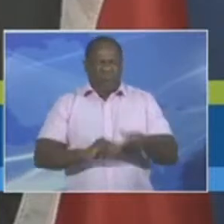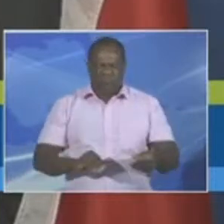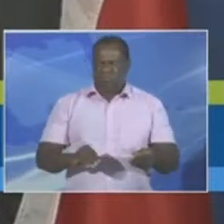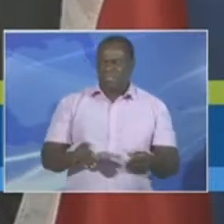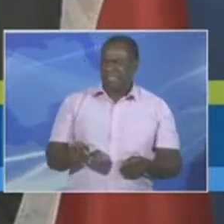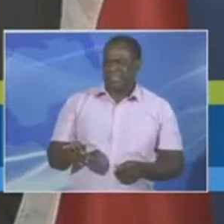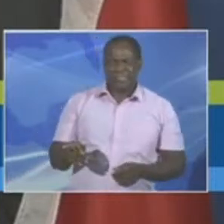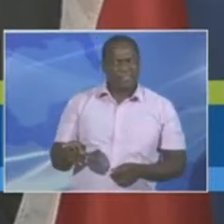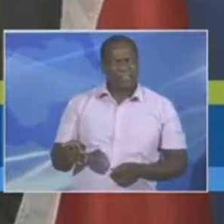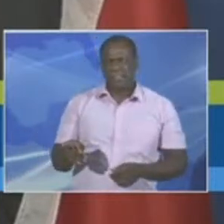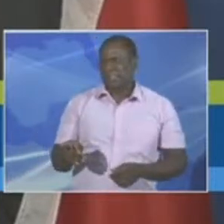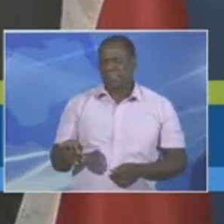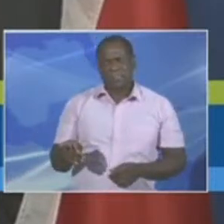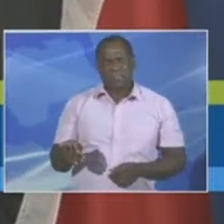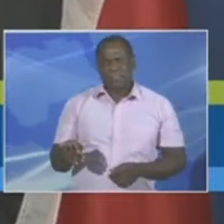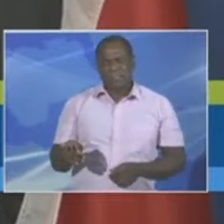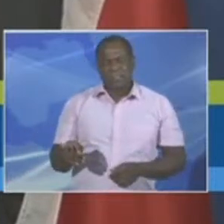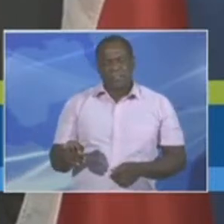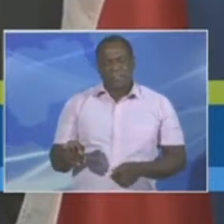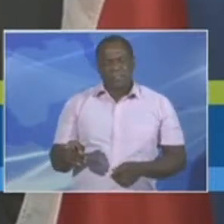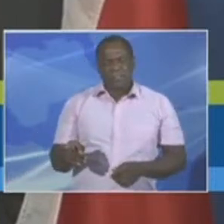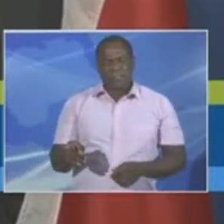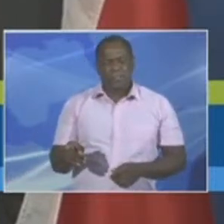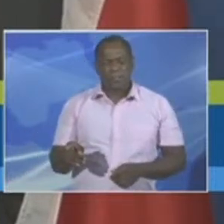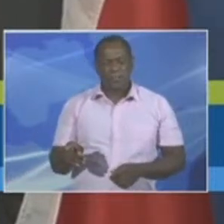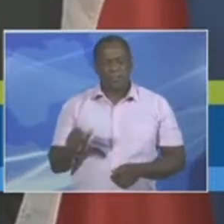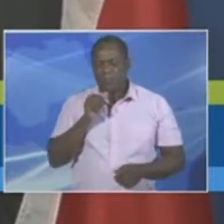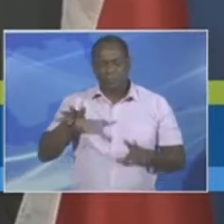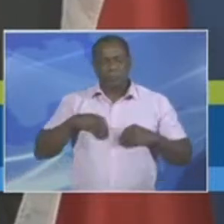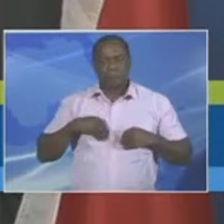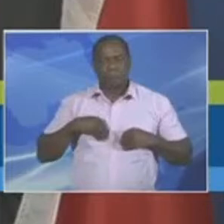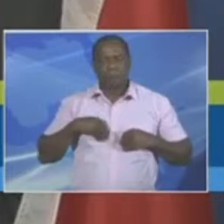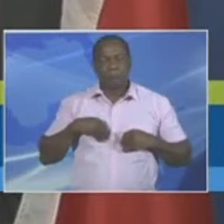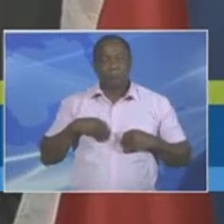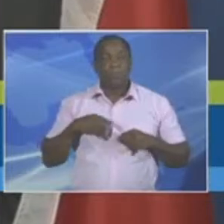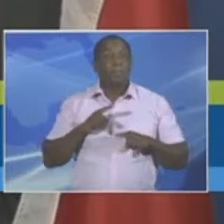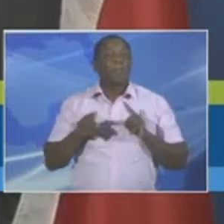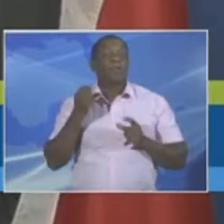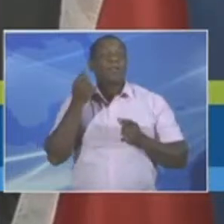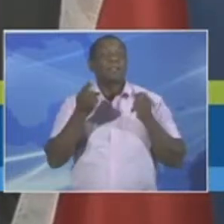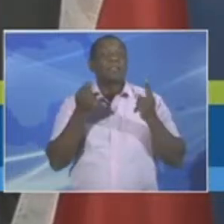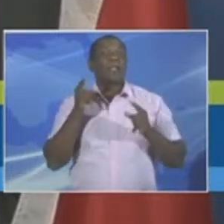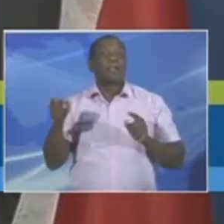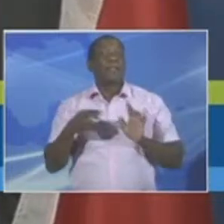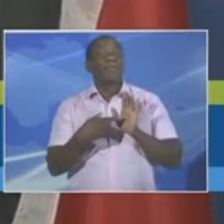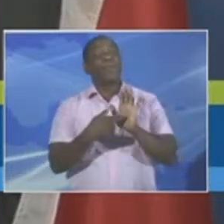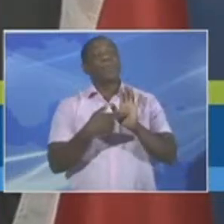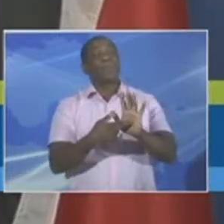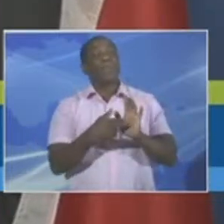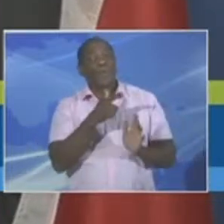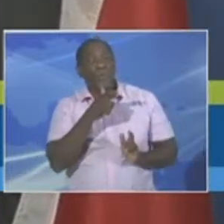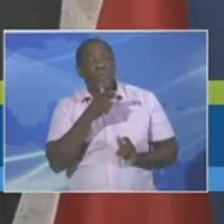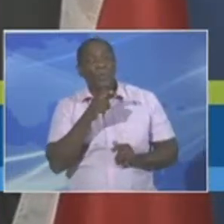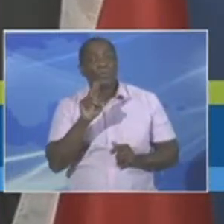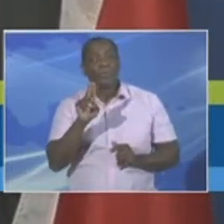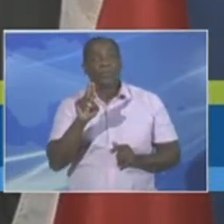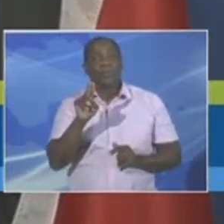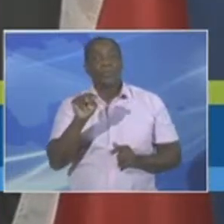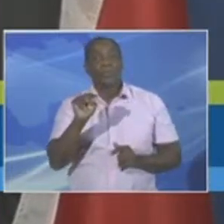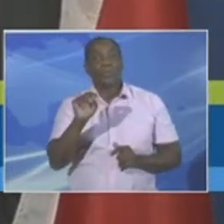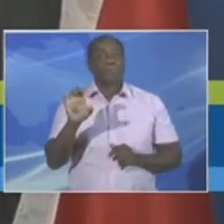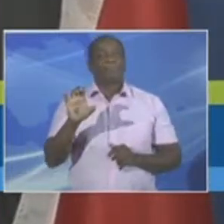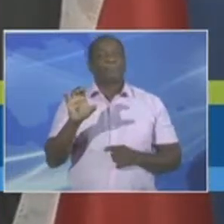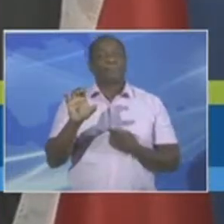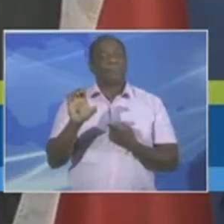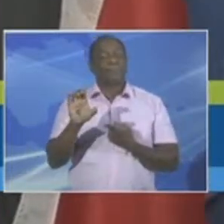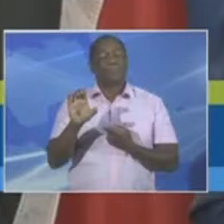the UNC. That is a clear and pleasant threat to good order in Trinidad and Tobago. But I